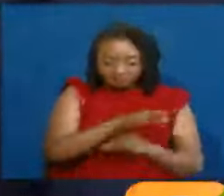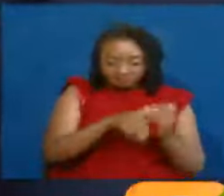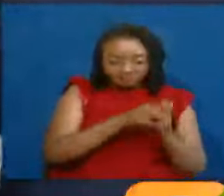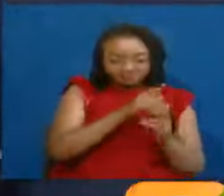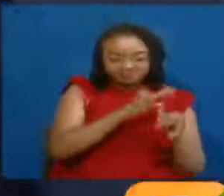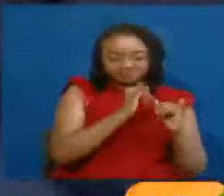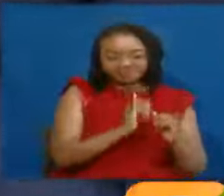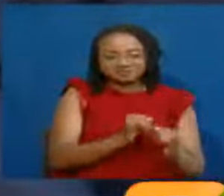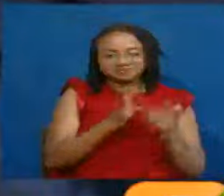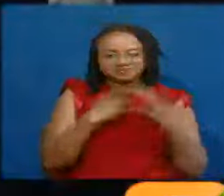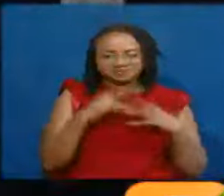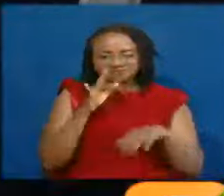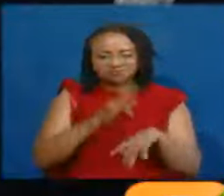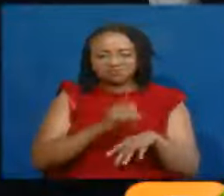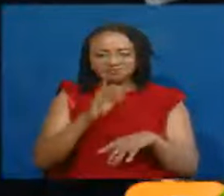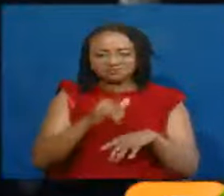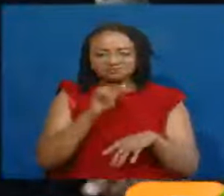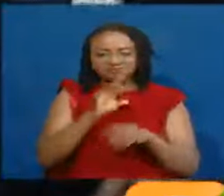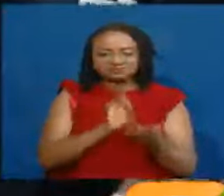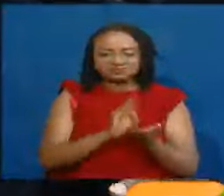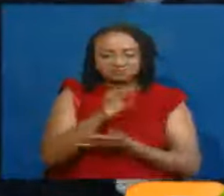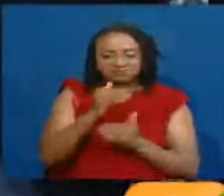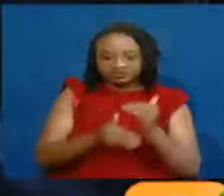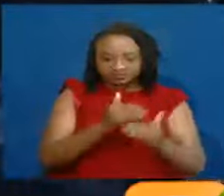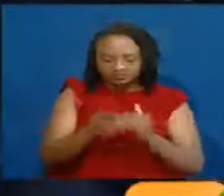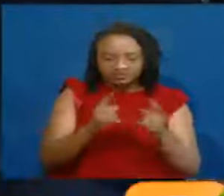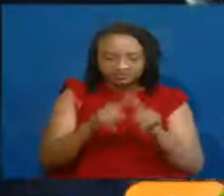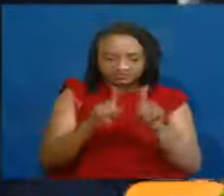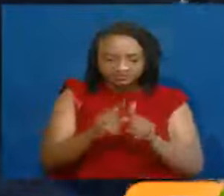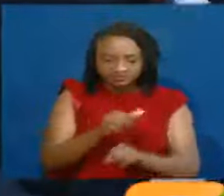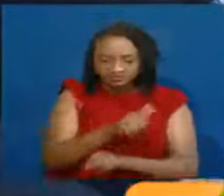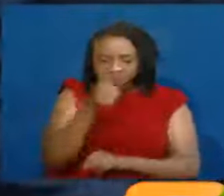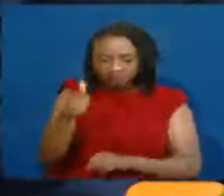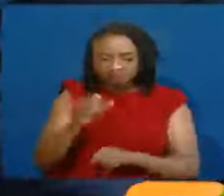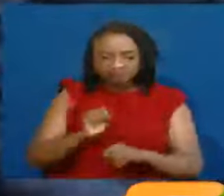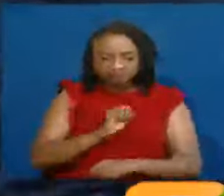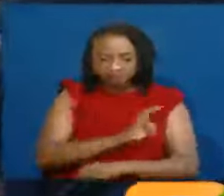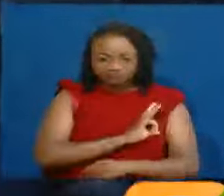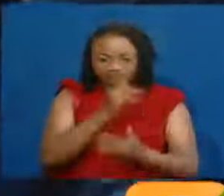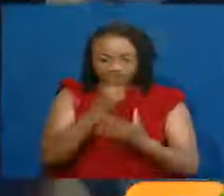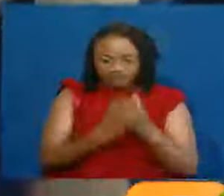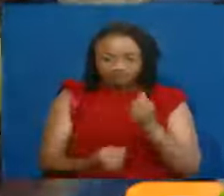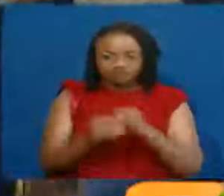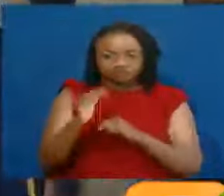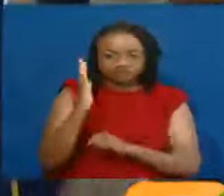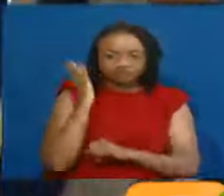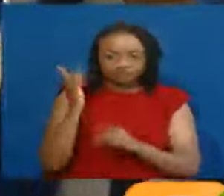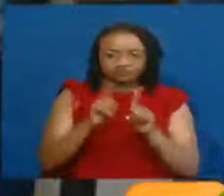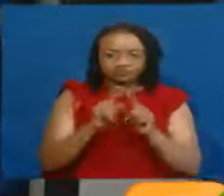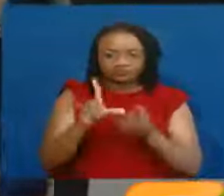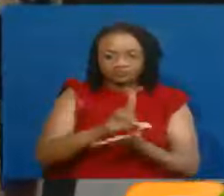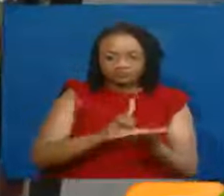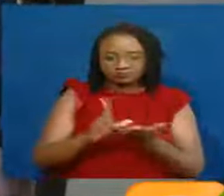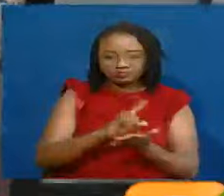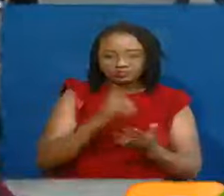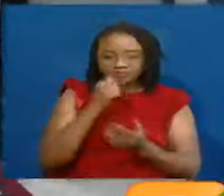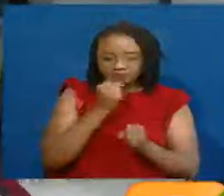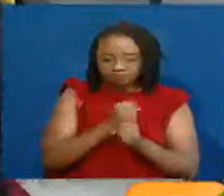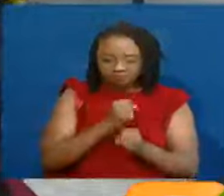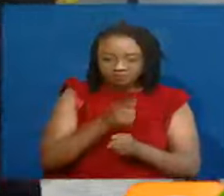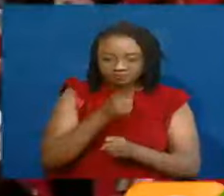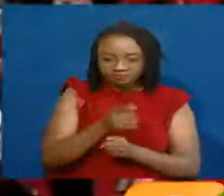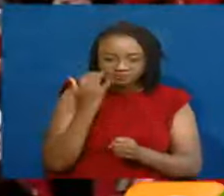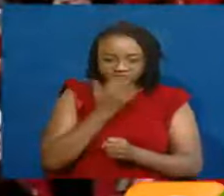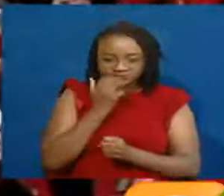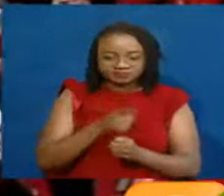in the impeachment process of their boss. Already, other staff, both security and domestic, who served Rigathi have either been recalled or